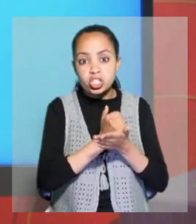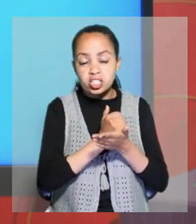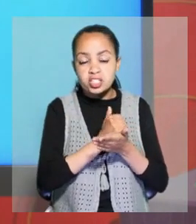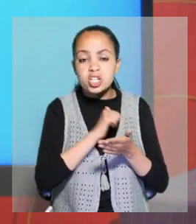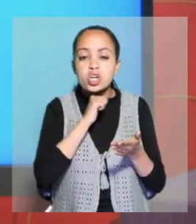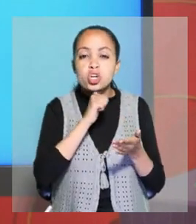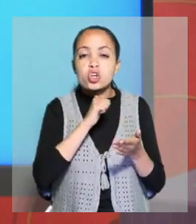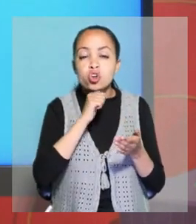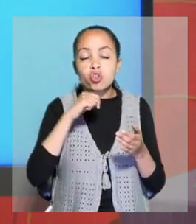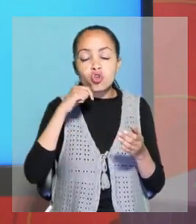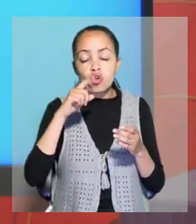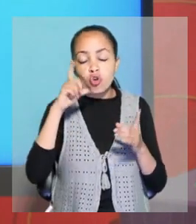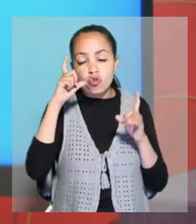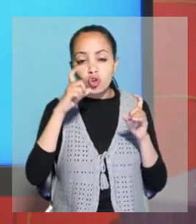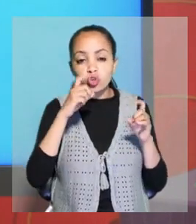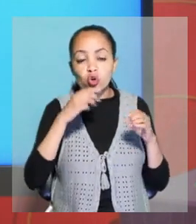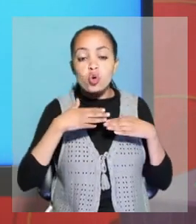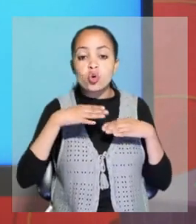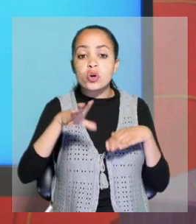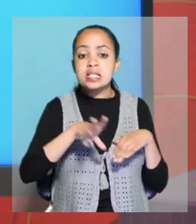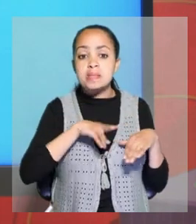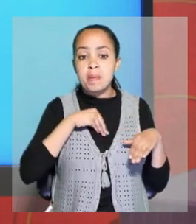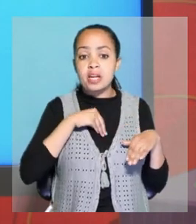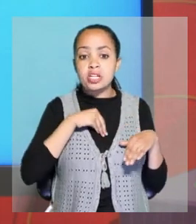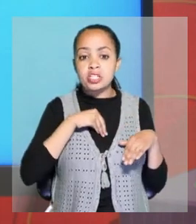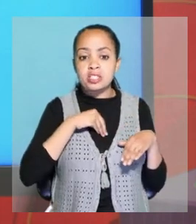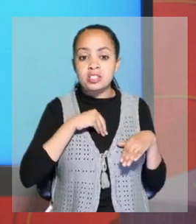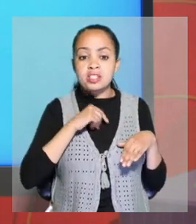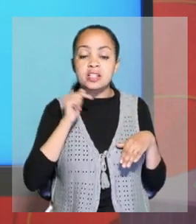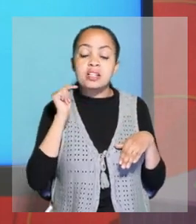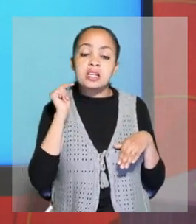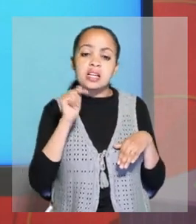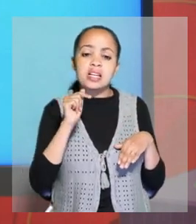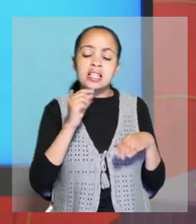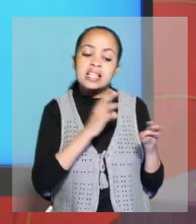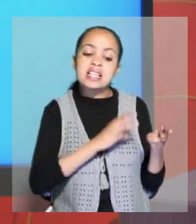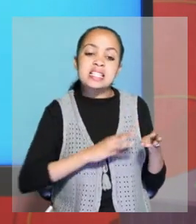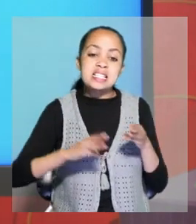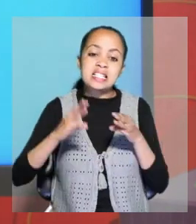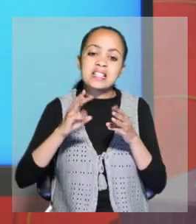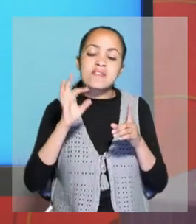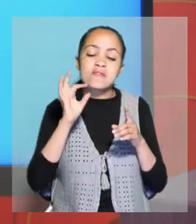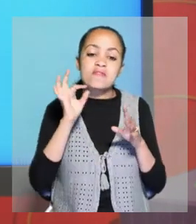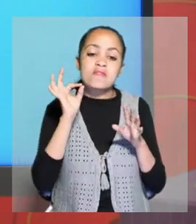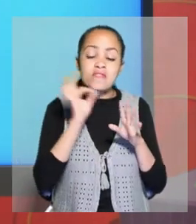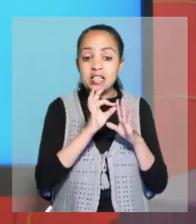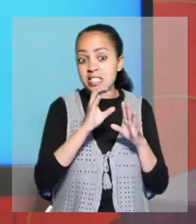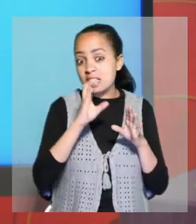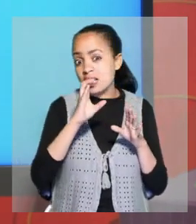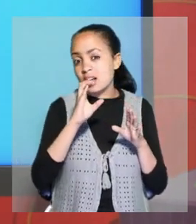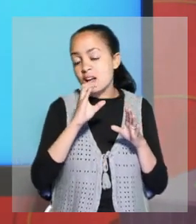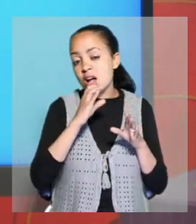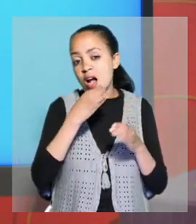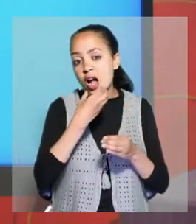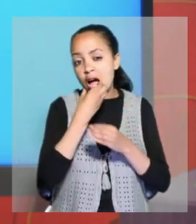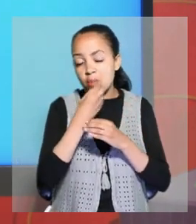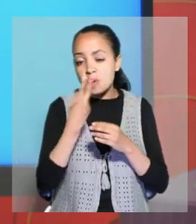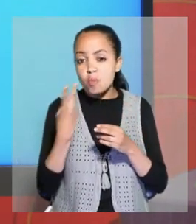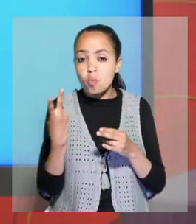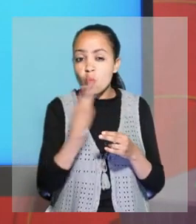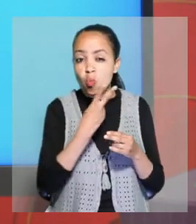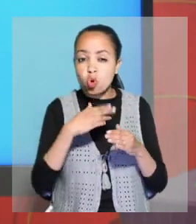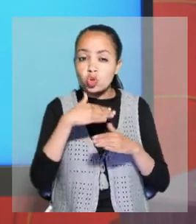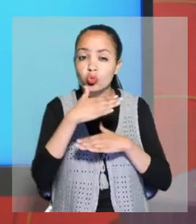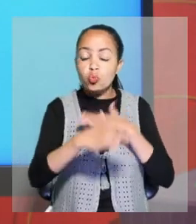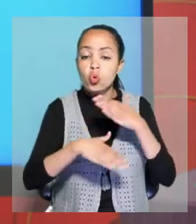no photorespiration. Here, the system of fixing carbon dioxide in both processes can